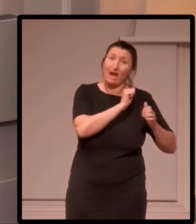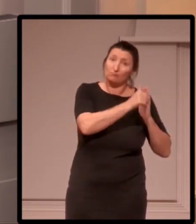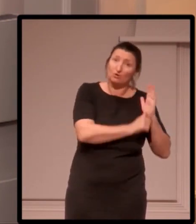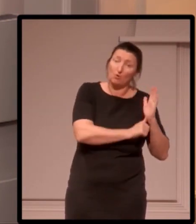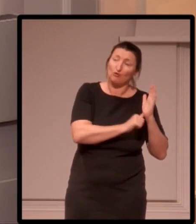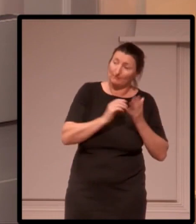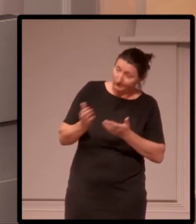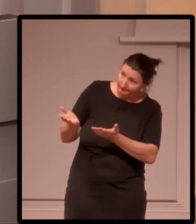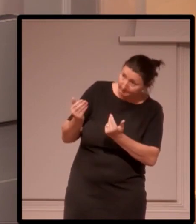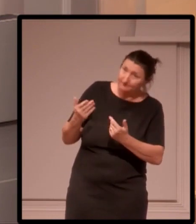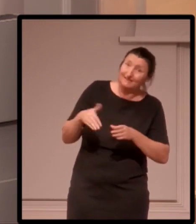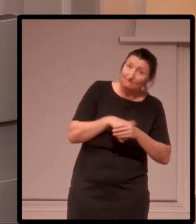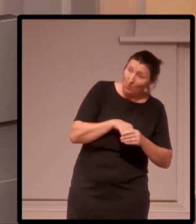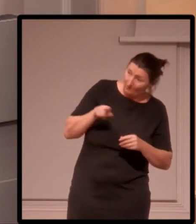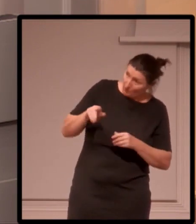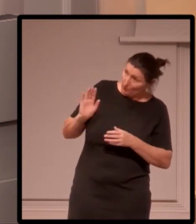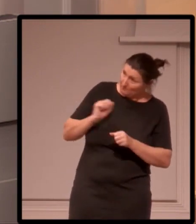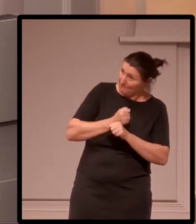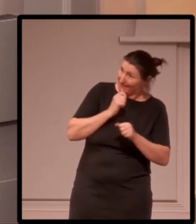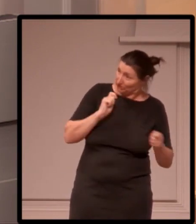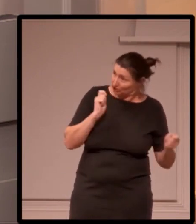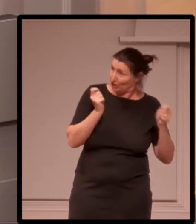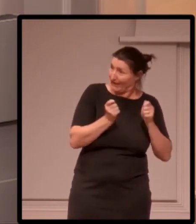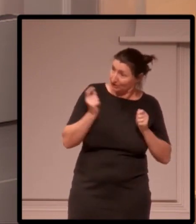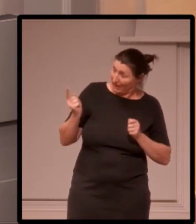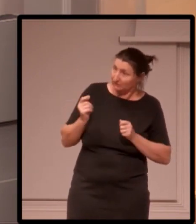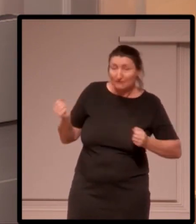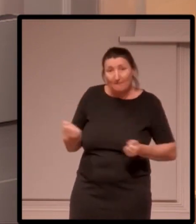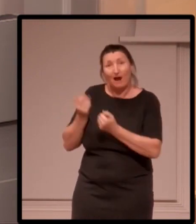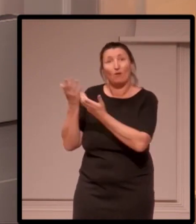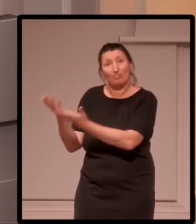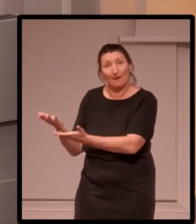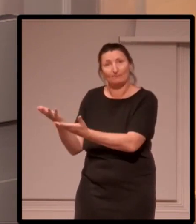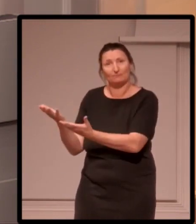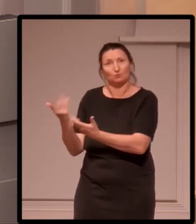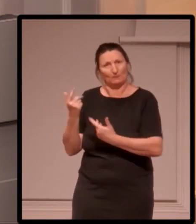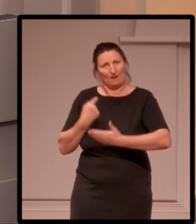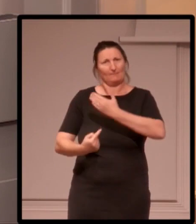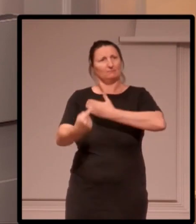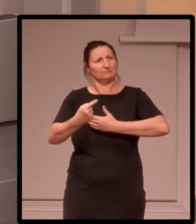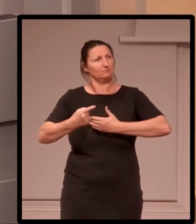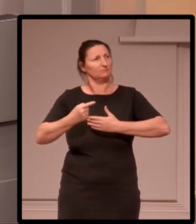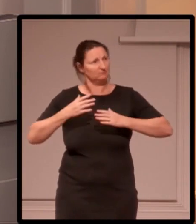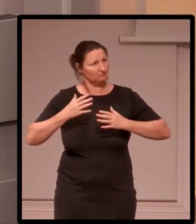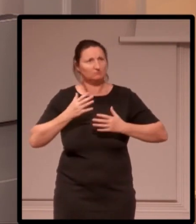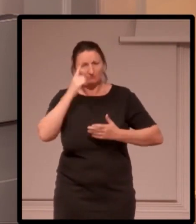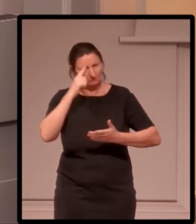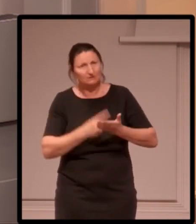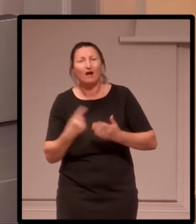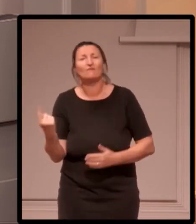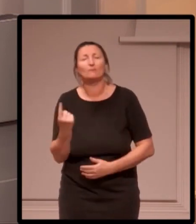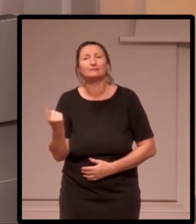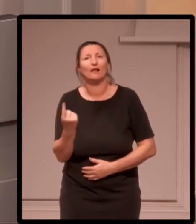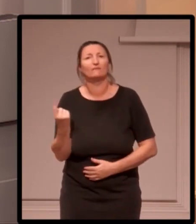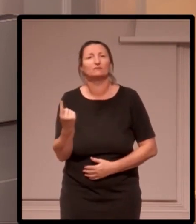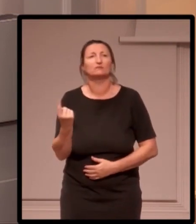involves them in really trying to make a difference and empower and have some agency back, particularly if they have got health conditions, so that